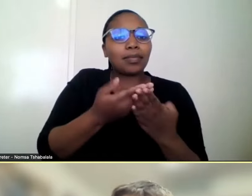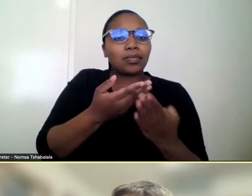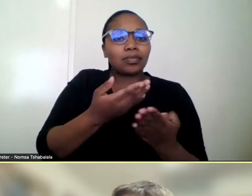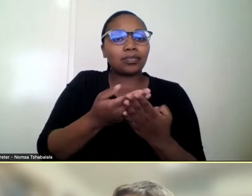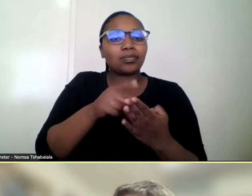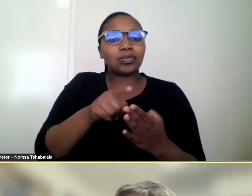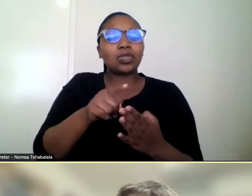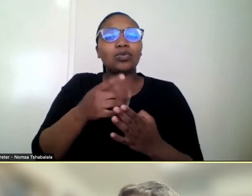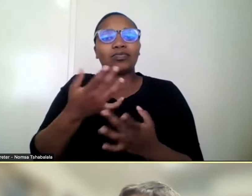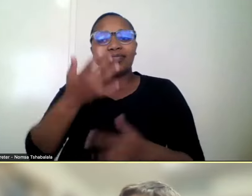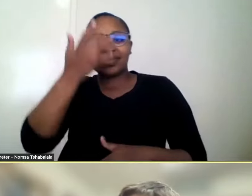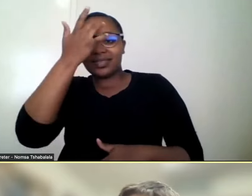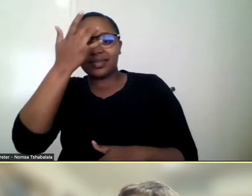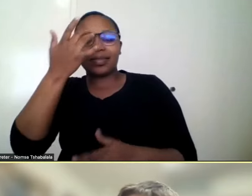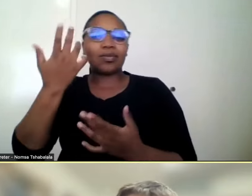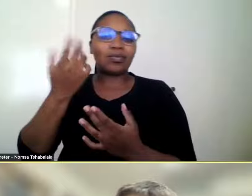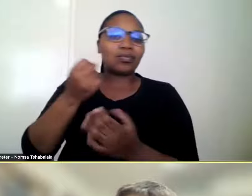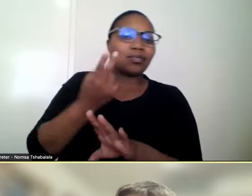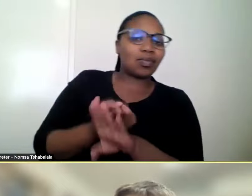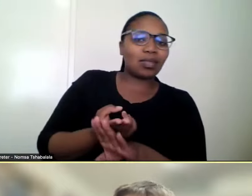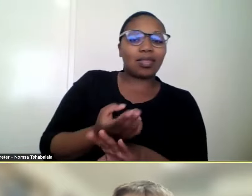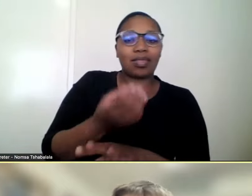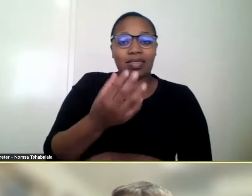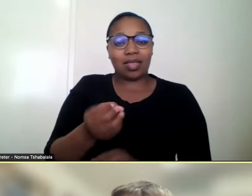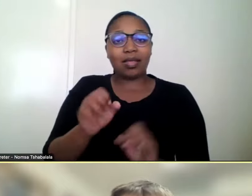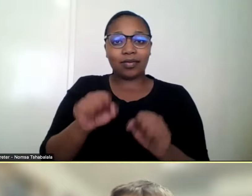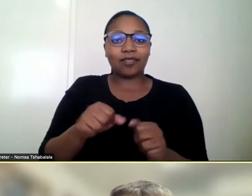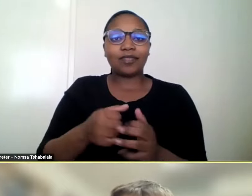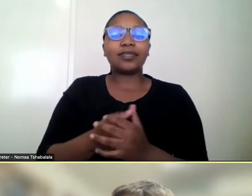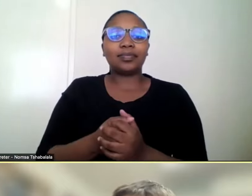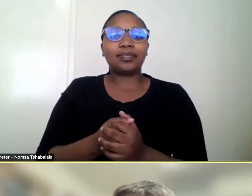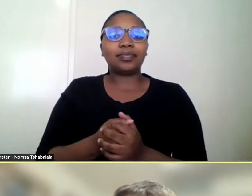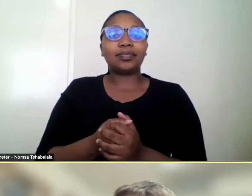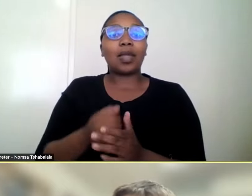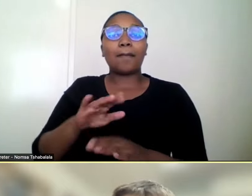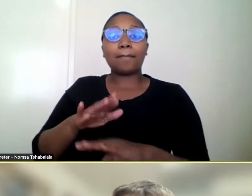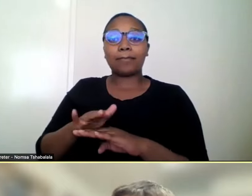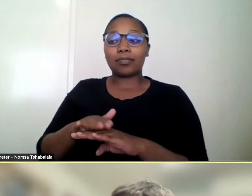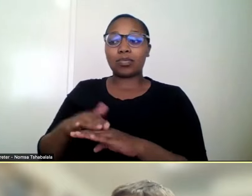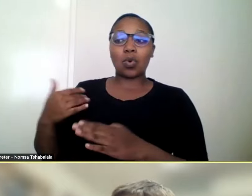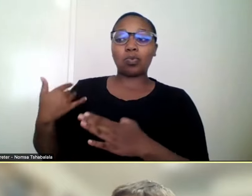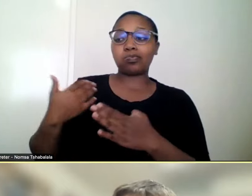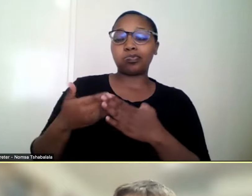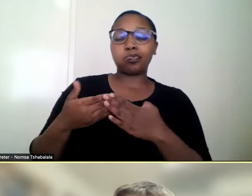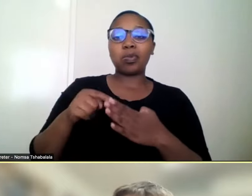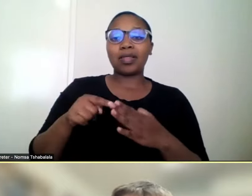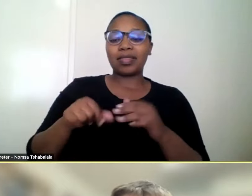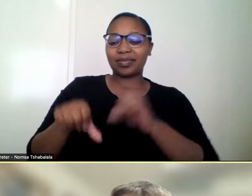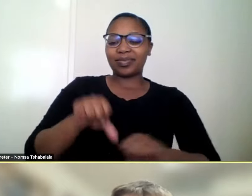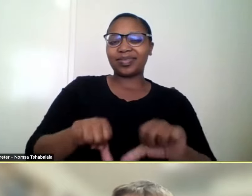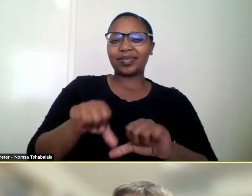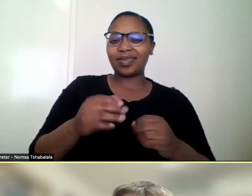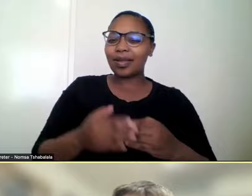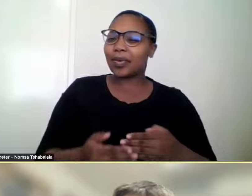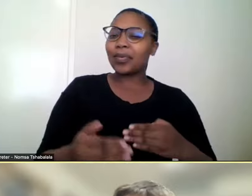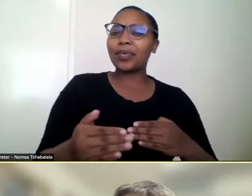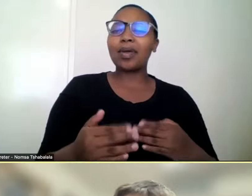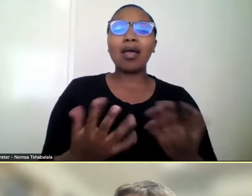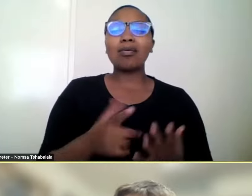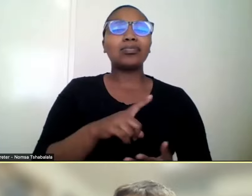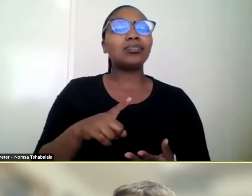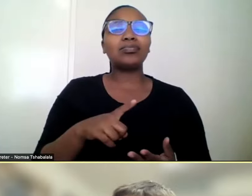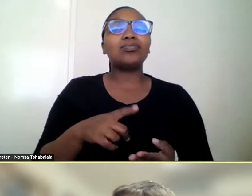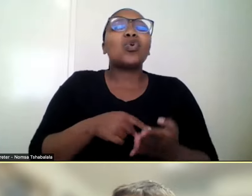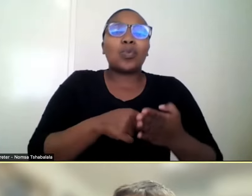To get the actual data from the laboratory experiments will probably take a number of weeks. I also think